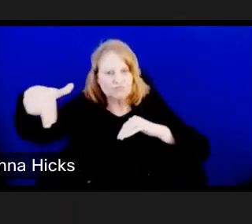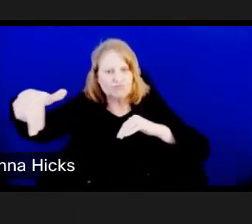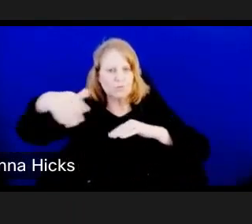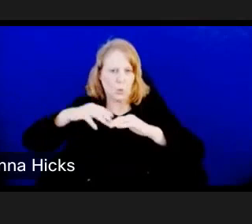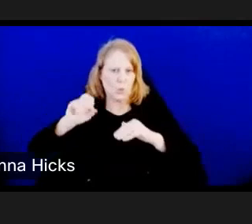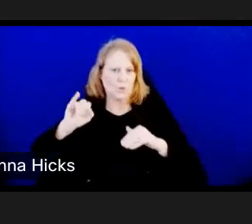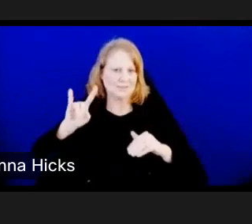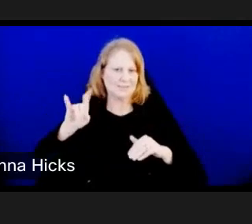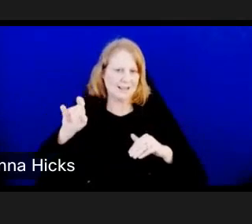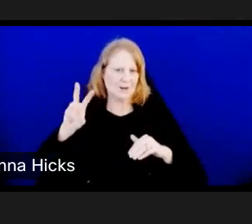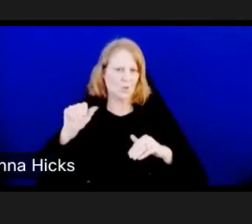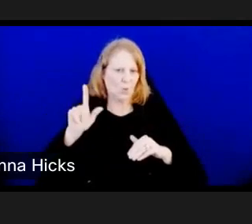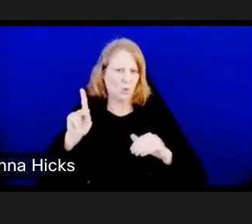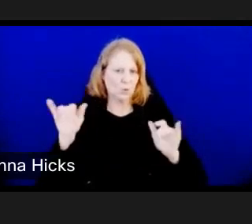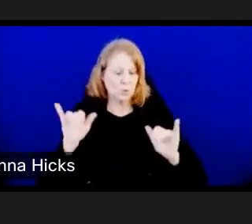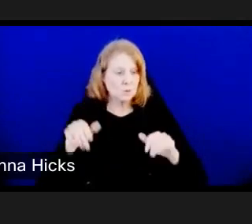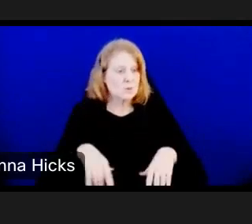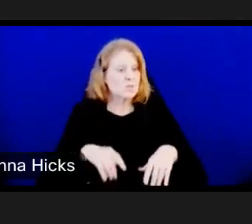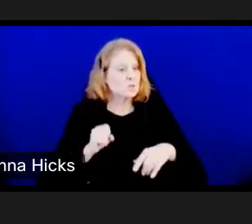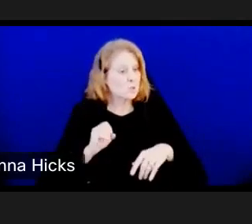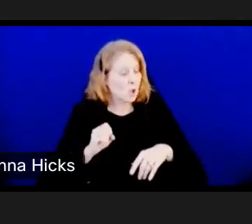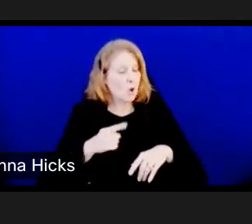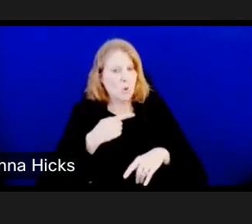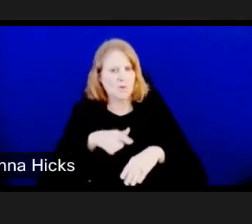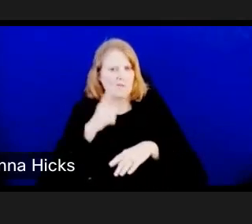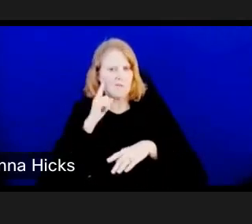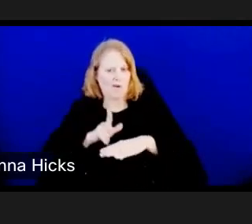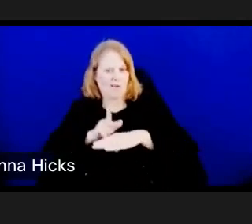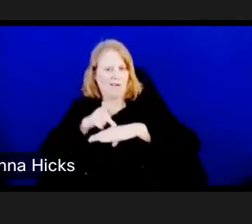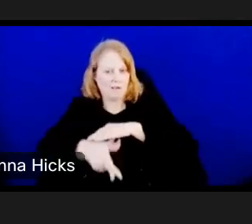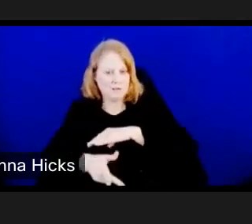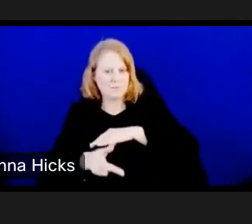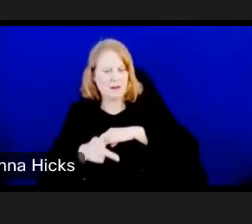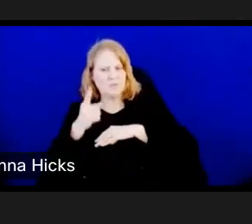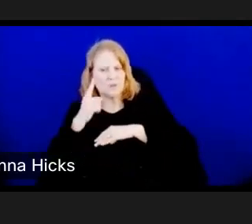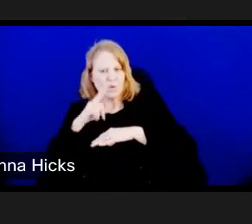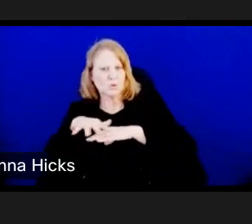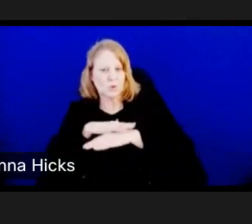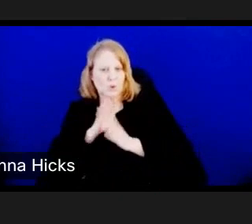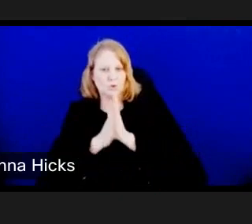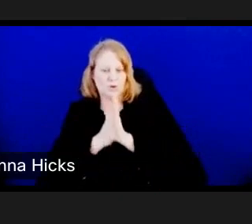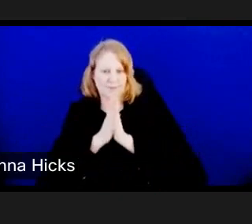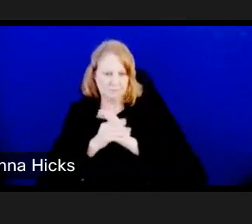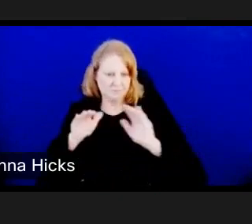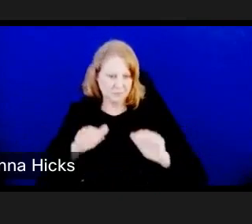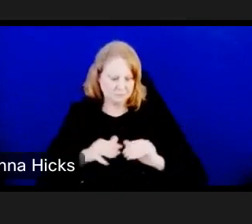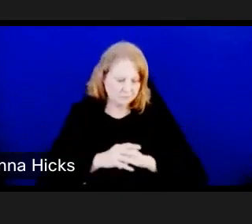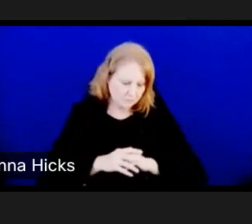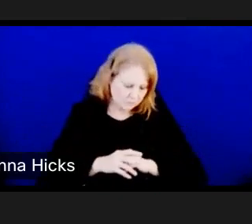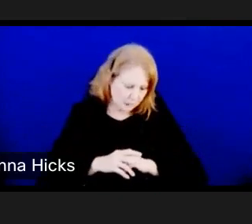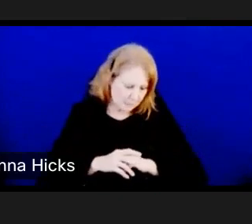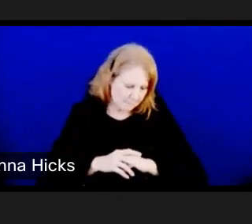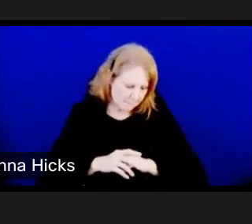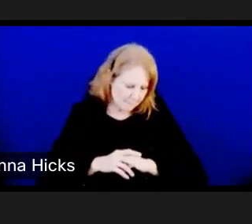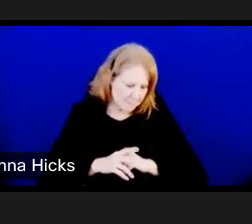sure that we were able to slow traffic down, and so we did put in the speed humps along that particular area. If we do anything like lowered